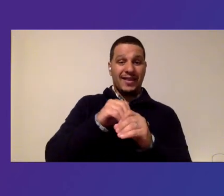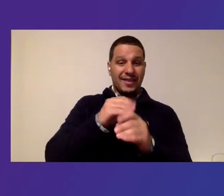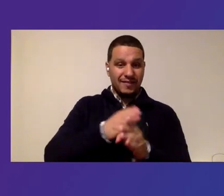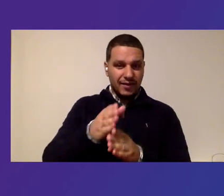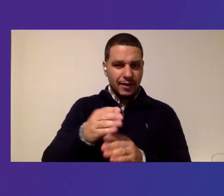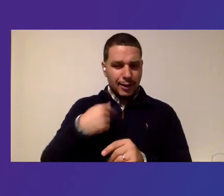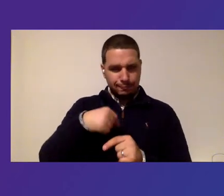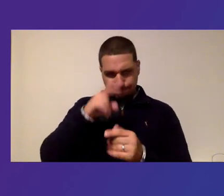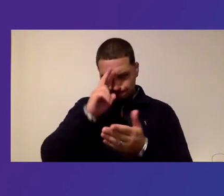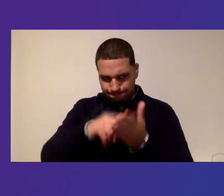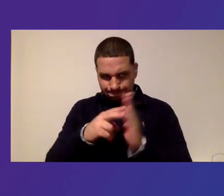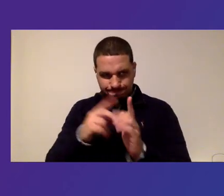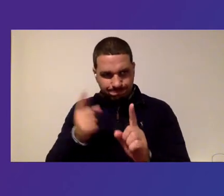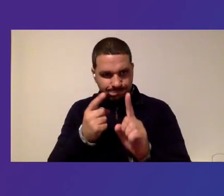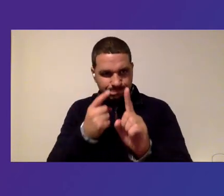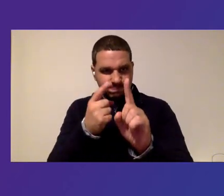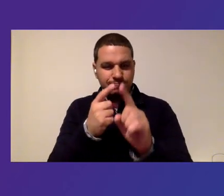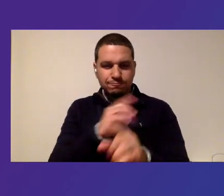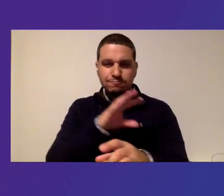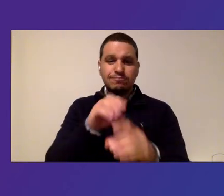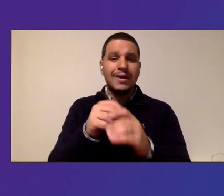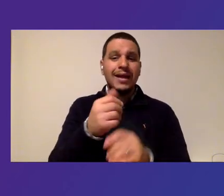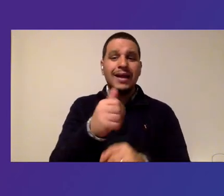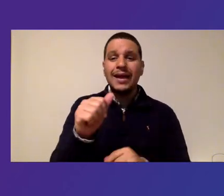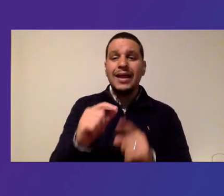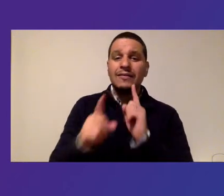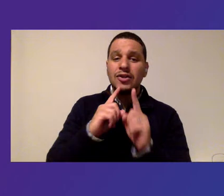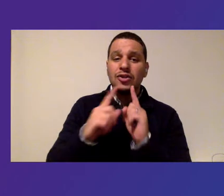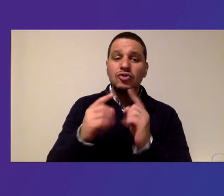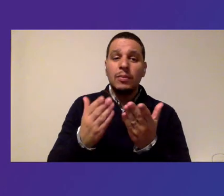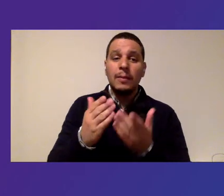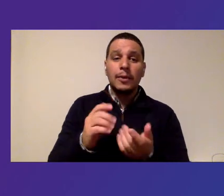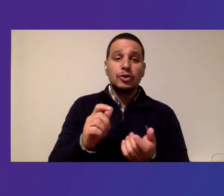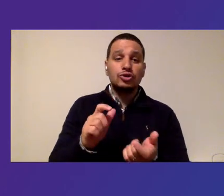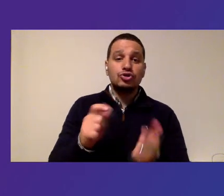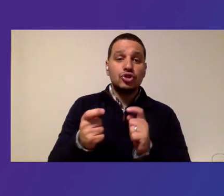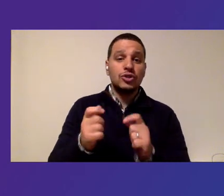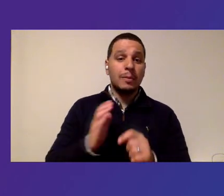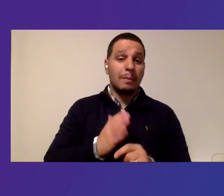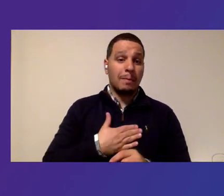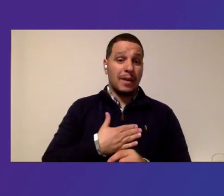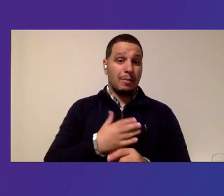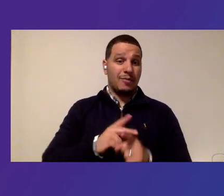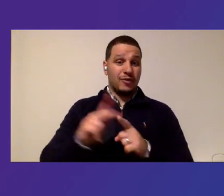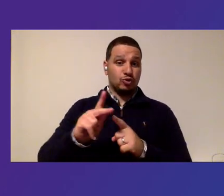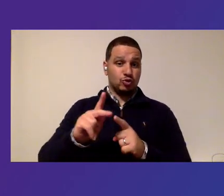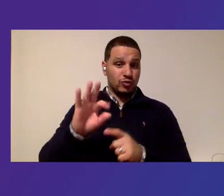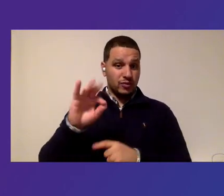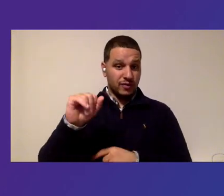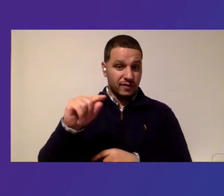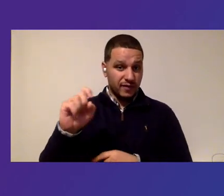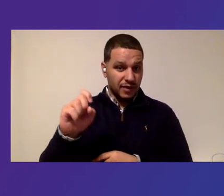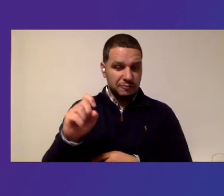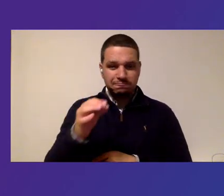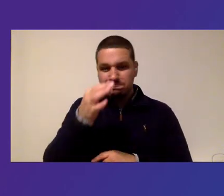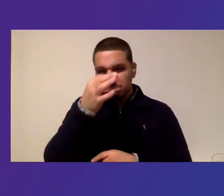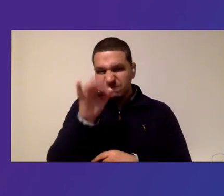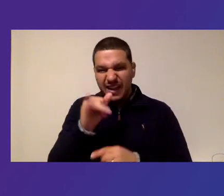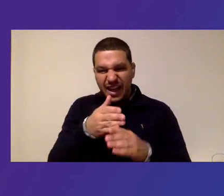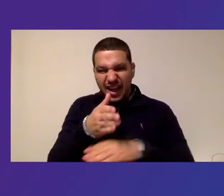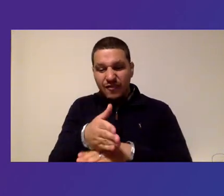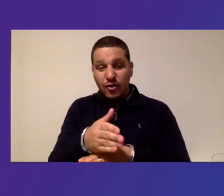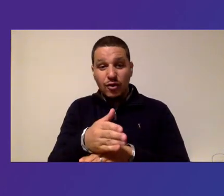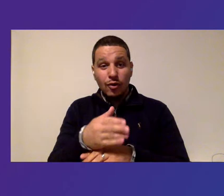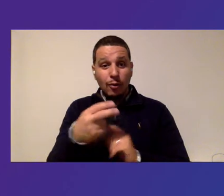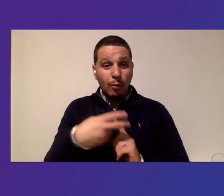to be a part of any conversation that might shape my professional fate. Not long after, I was